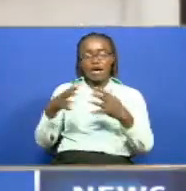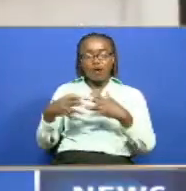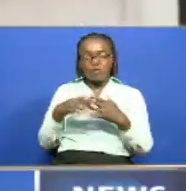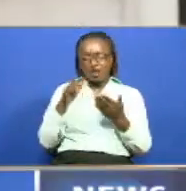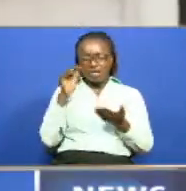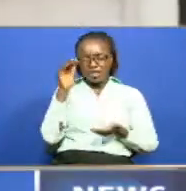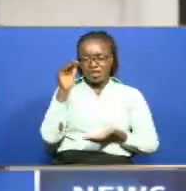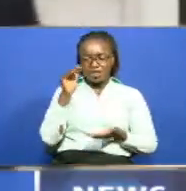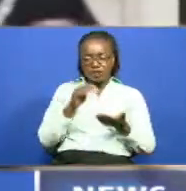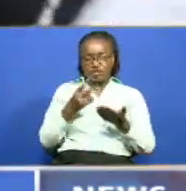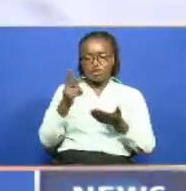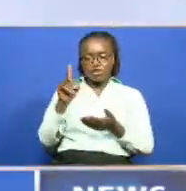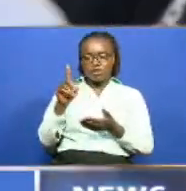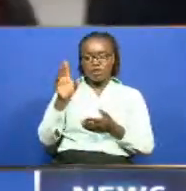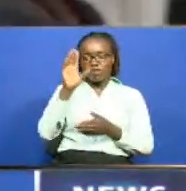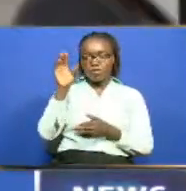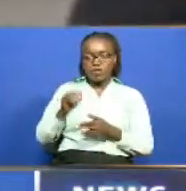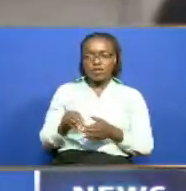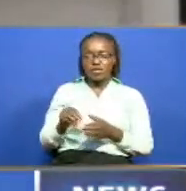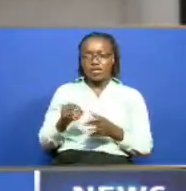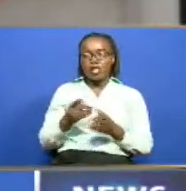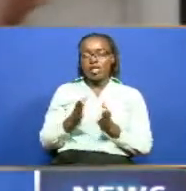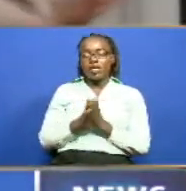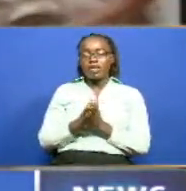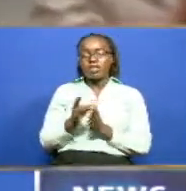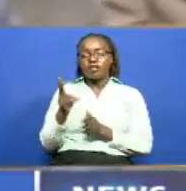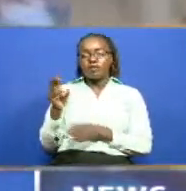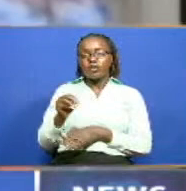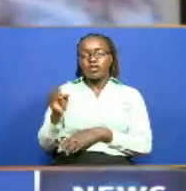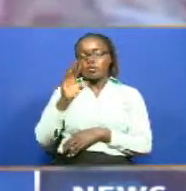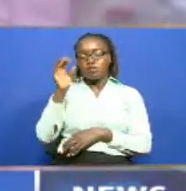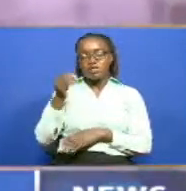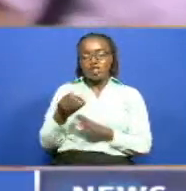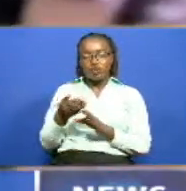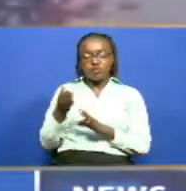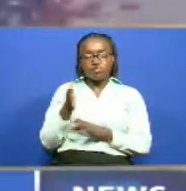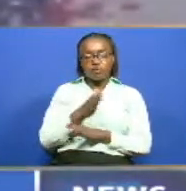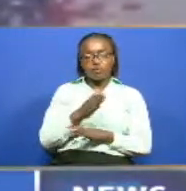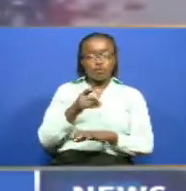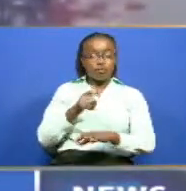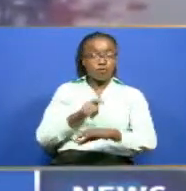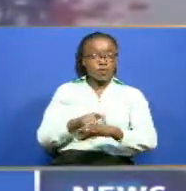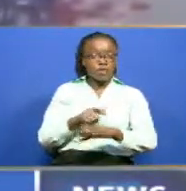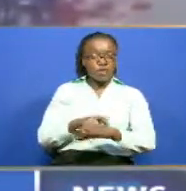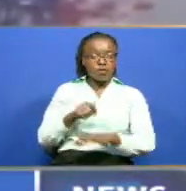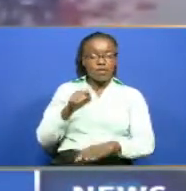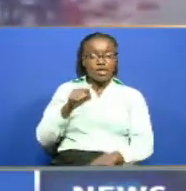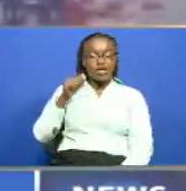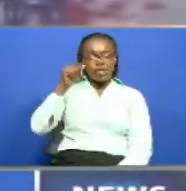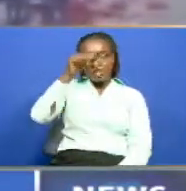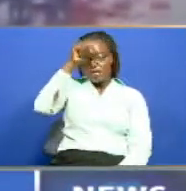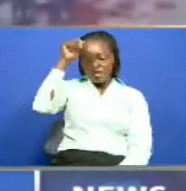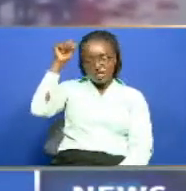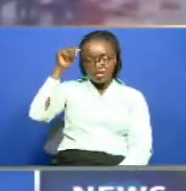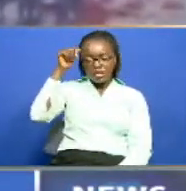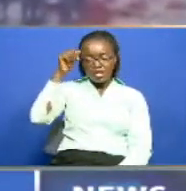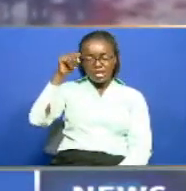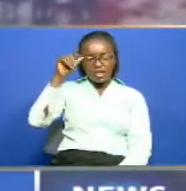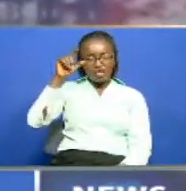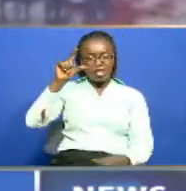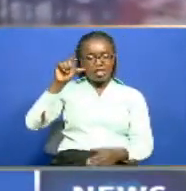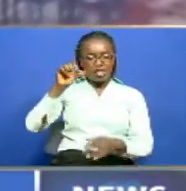by 21% and 20% respectively from the previous period, while Asia remained less affected,